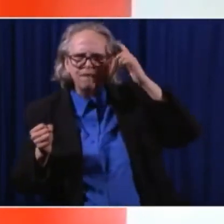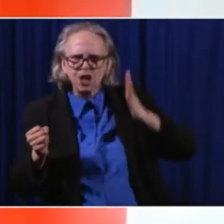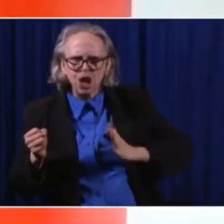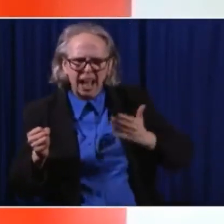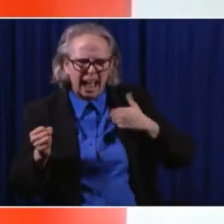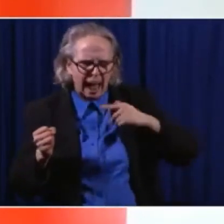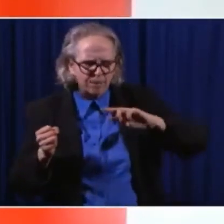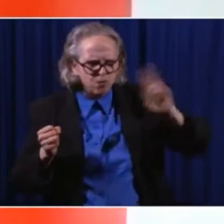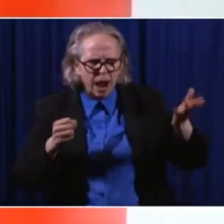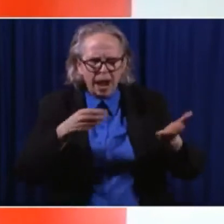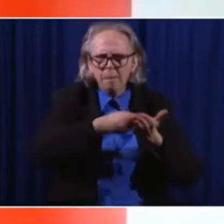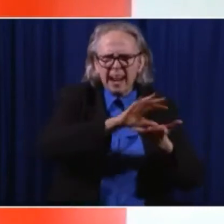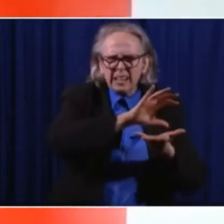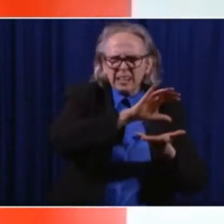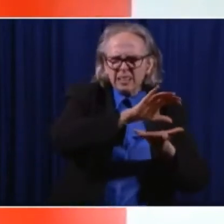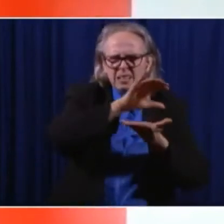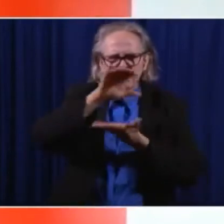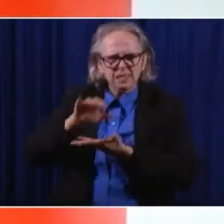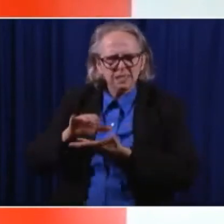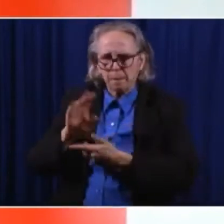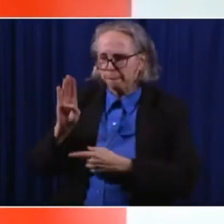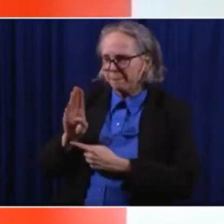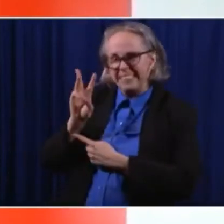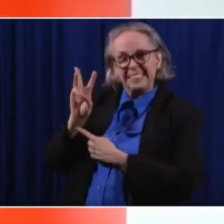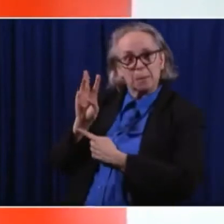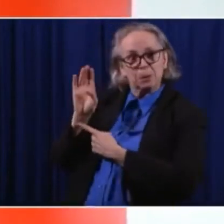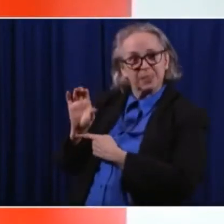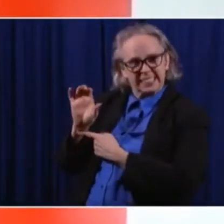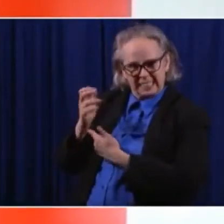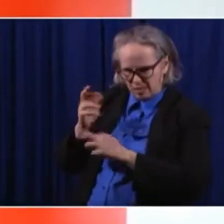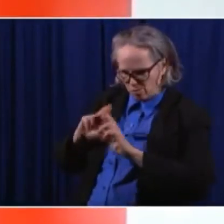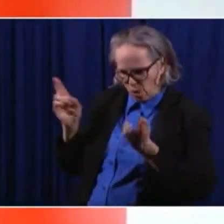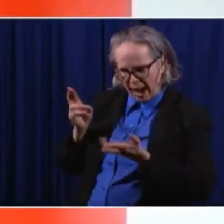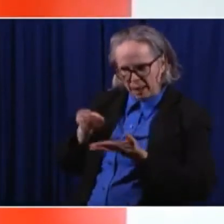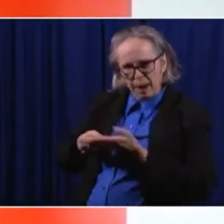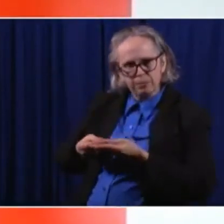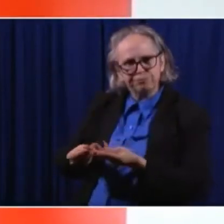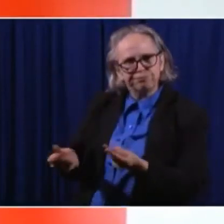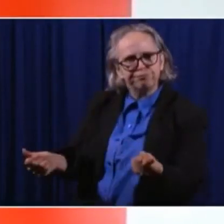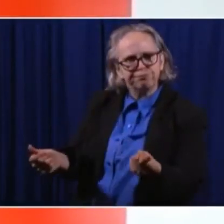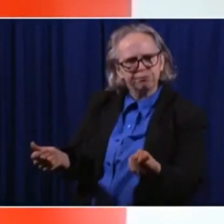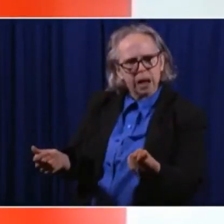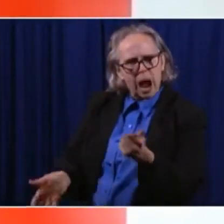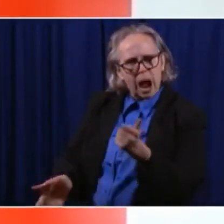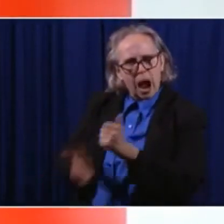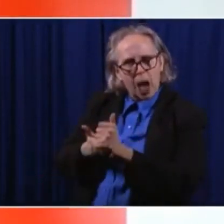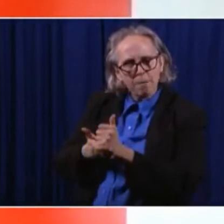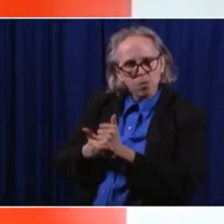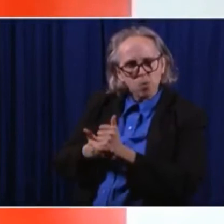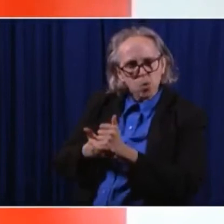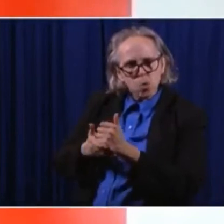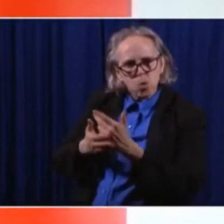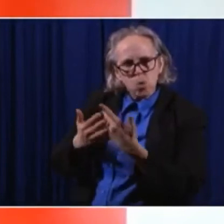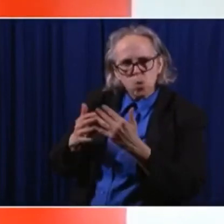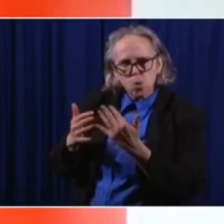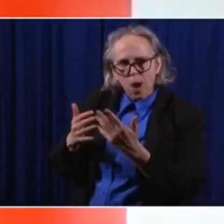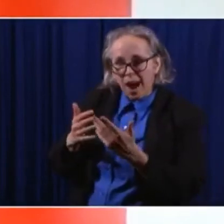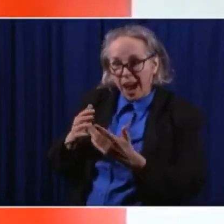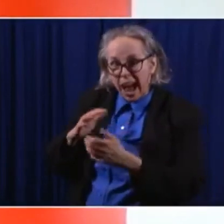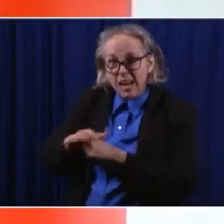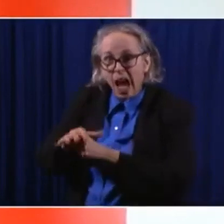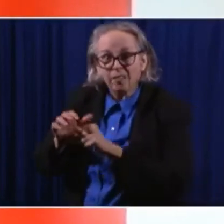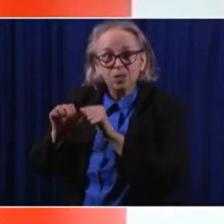that. Those are all steps to help businesses get through this and employees. However, we all know it's not enough. Restaurants